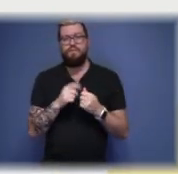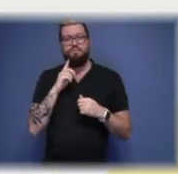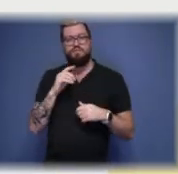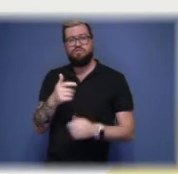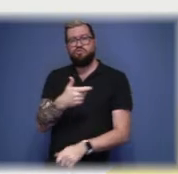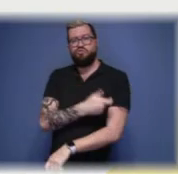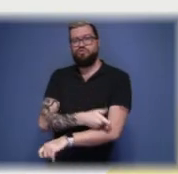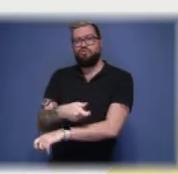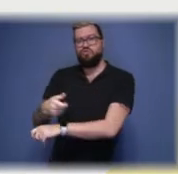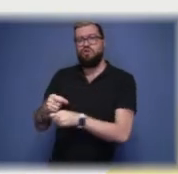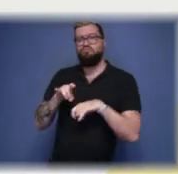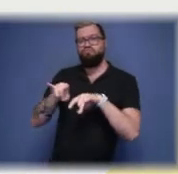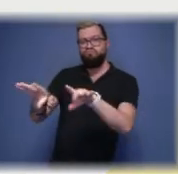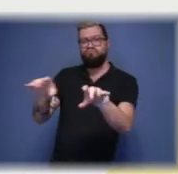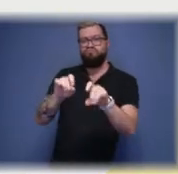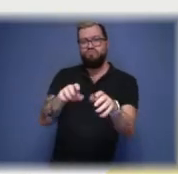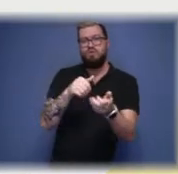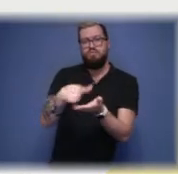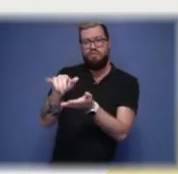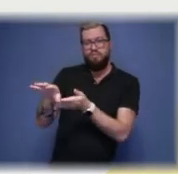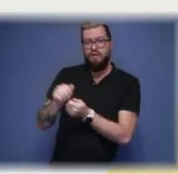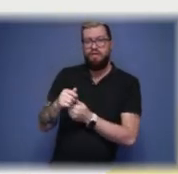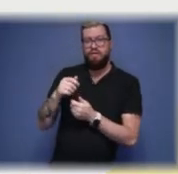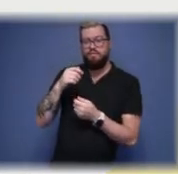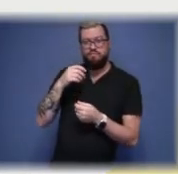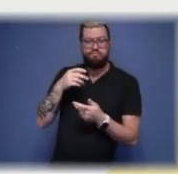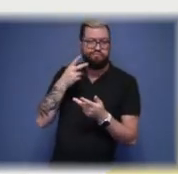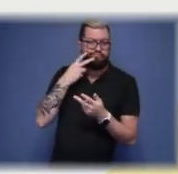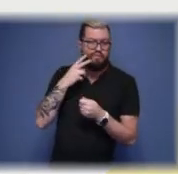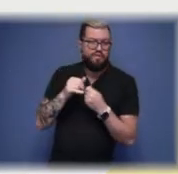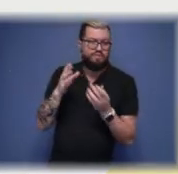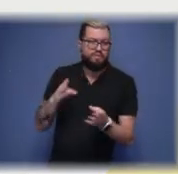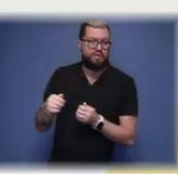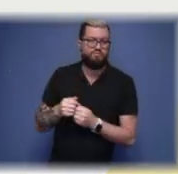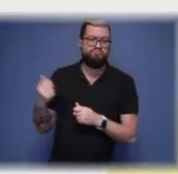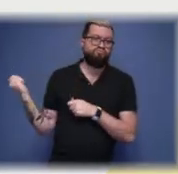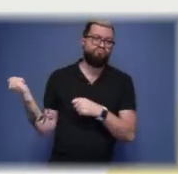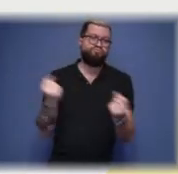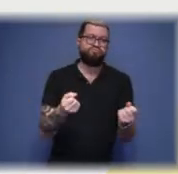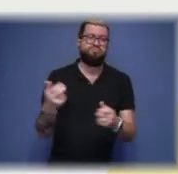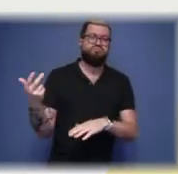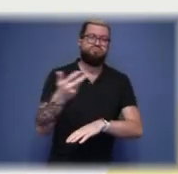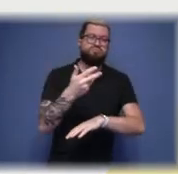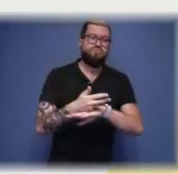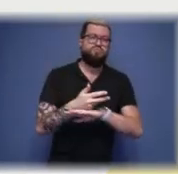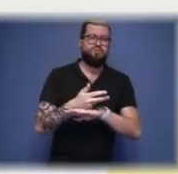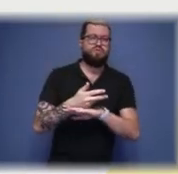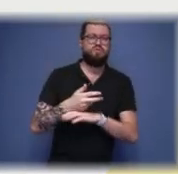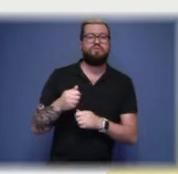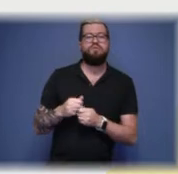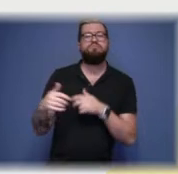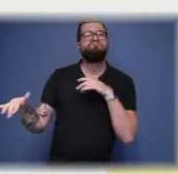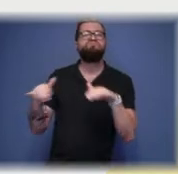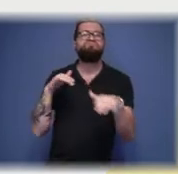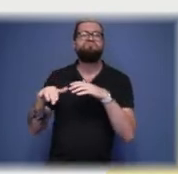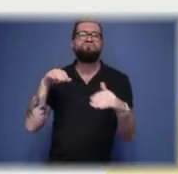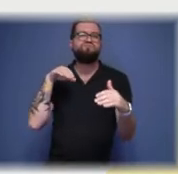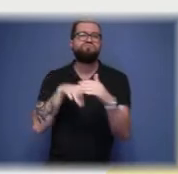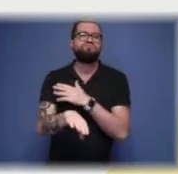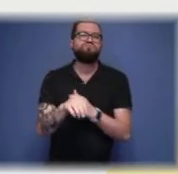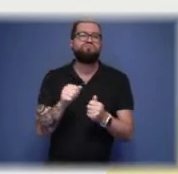sharps, pet meds, and vapes, that's the plan. Drive on up, or walk in.